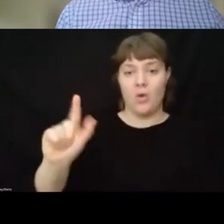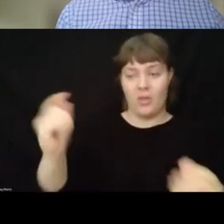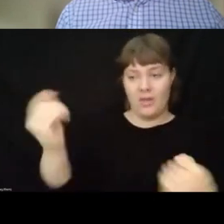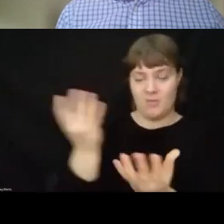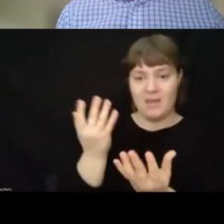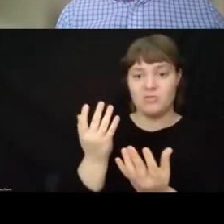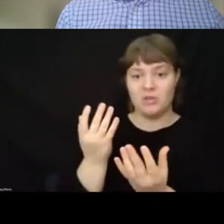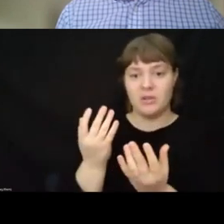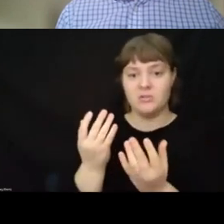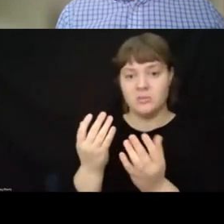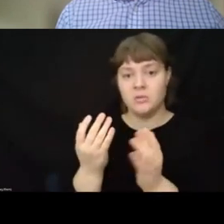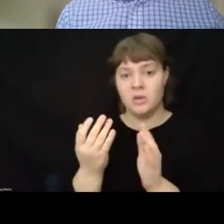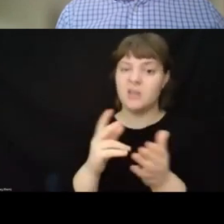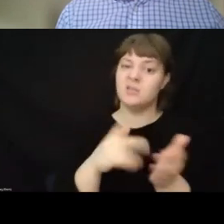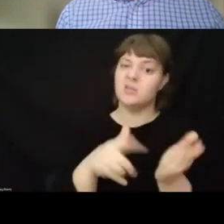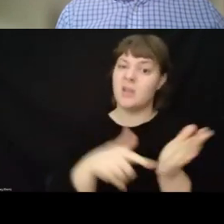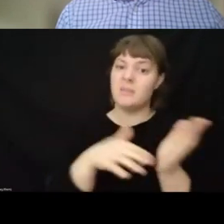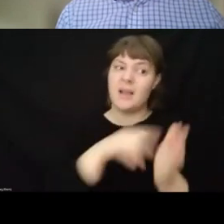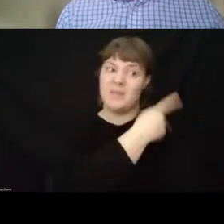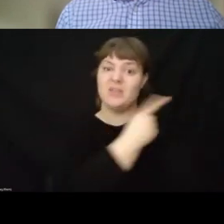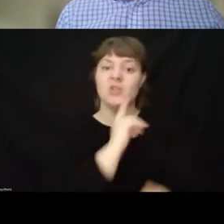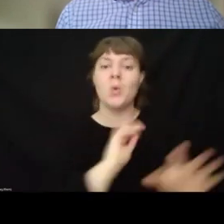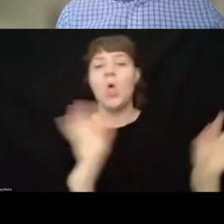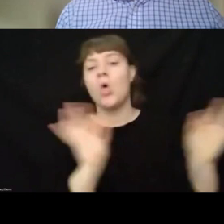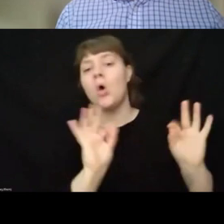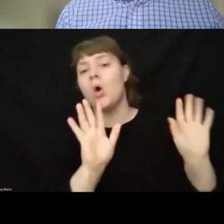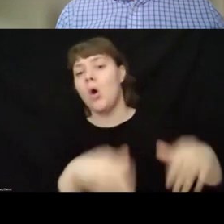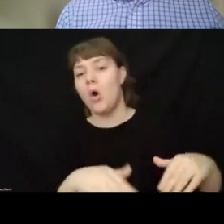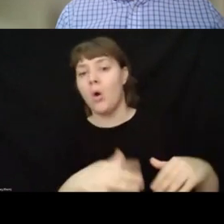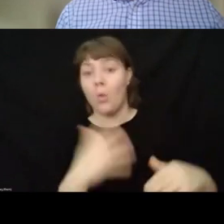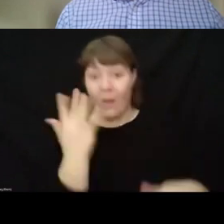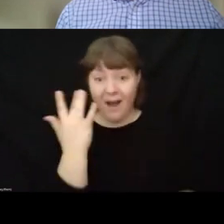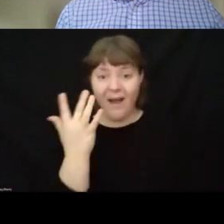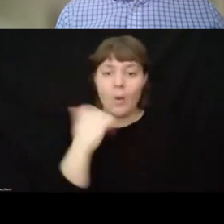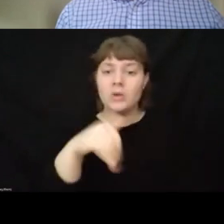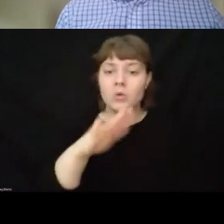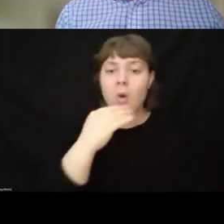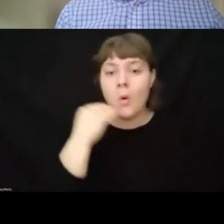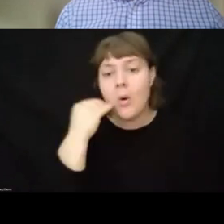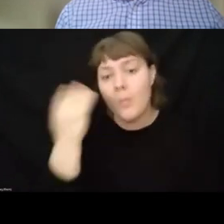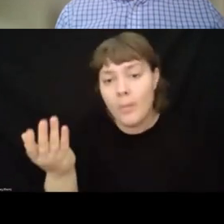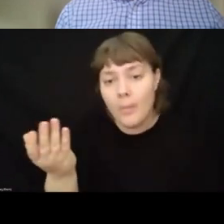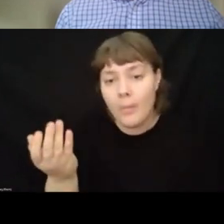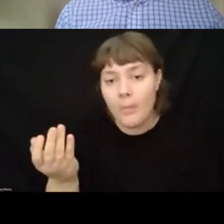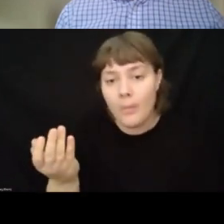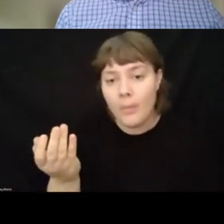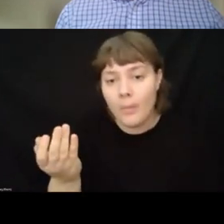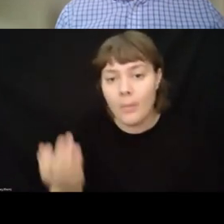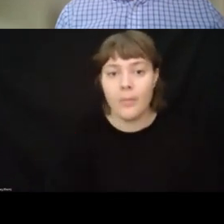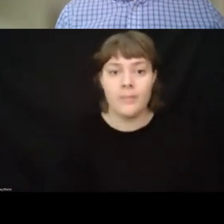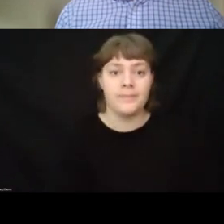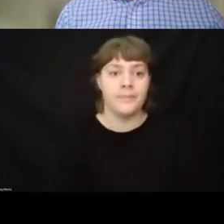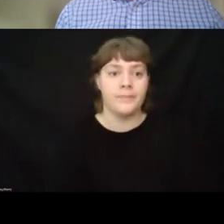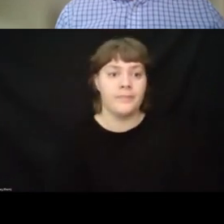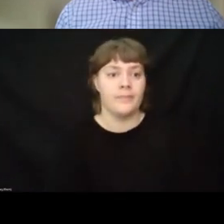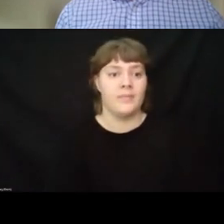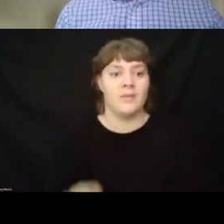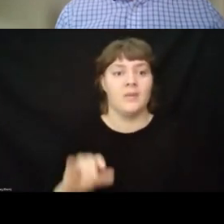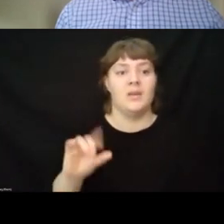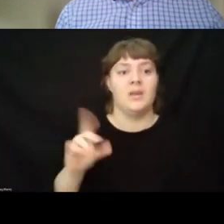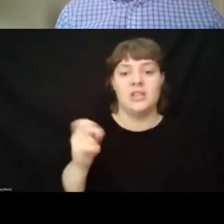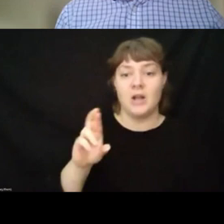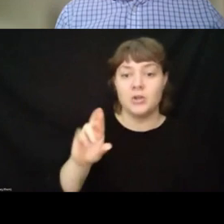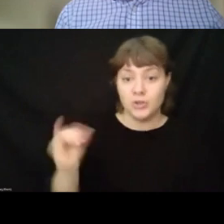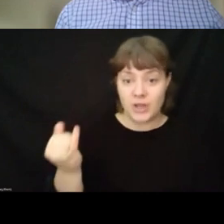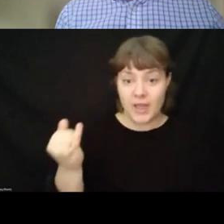often will minimize what's happening to them because they want to be home. And I wanted to make a couple of